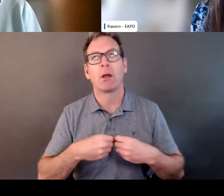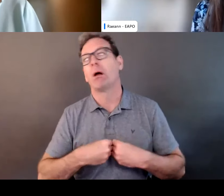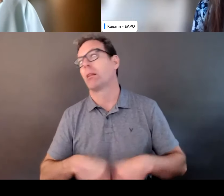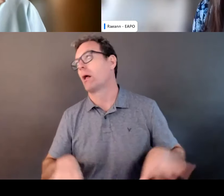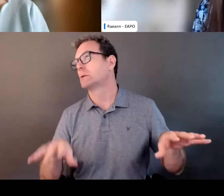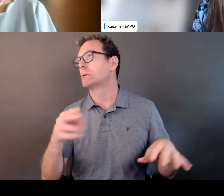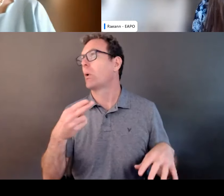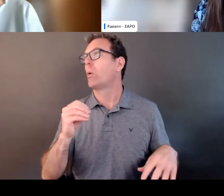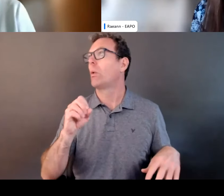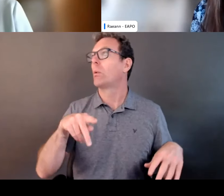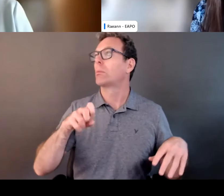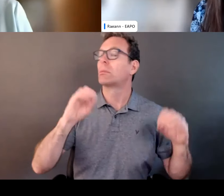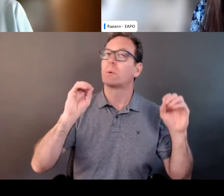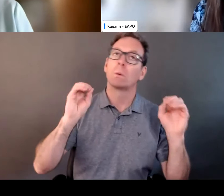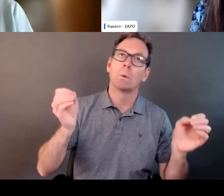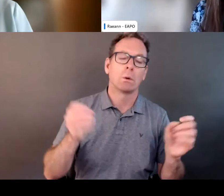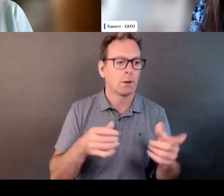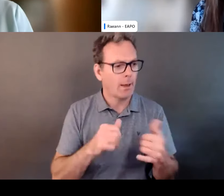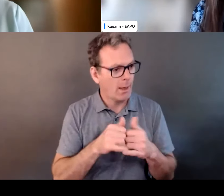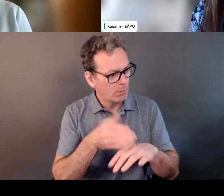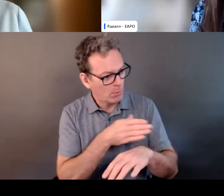best I can do, understanding that